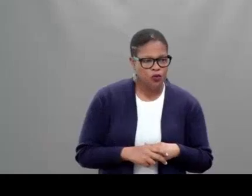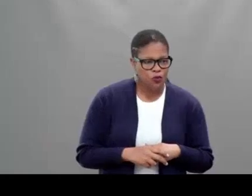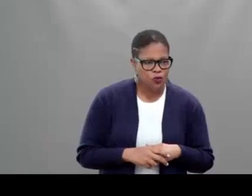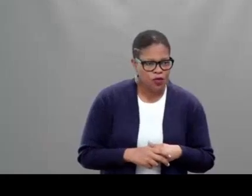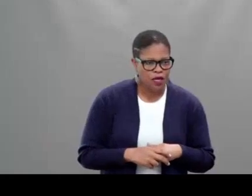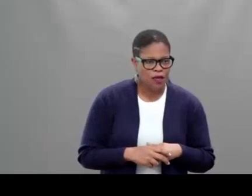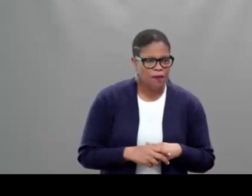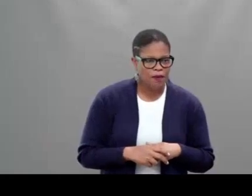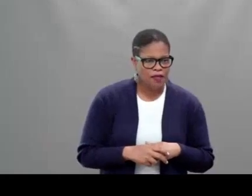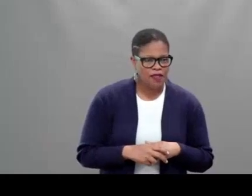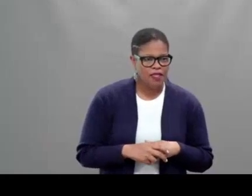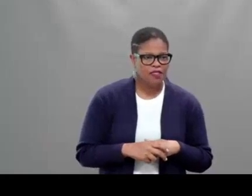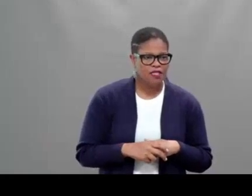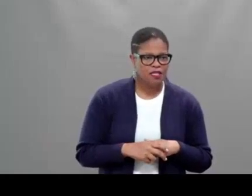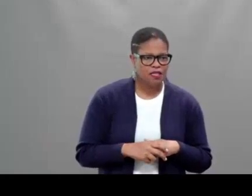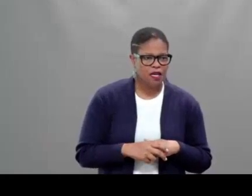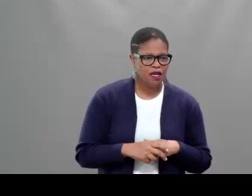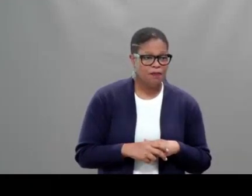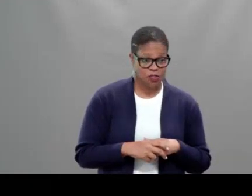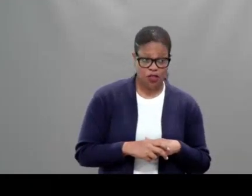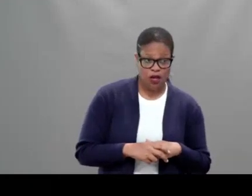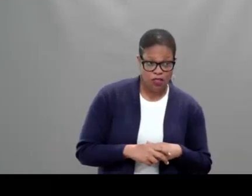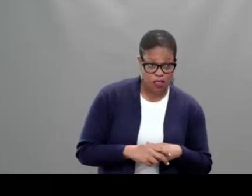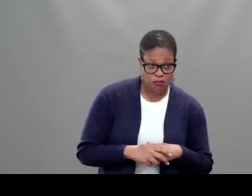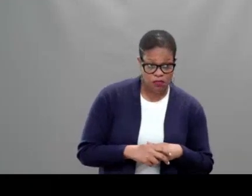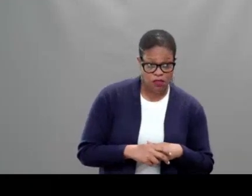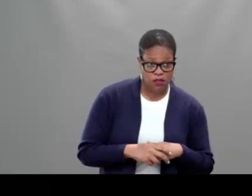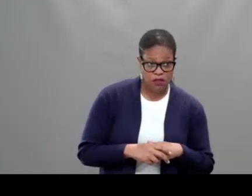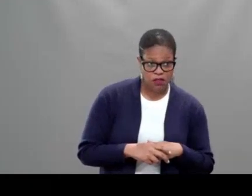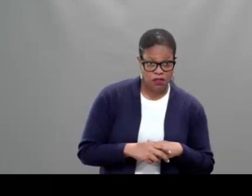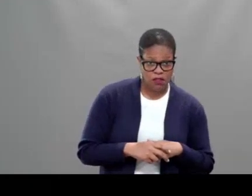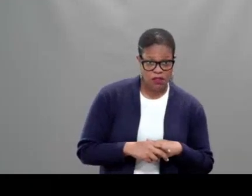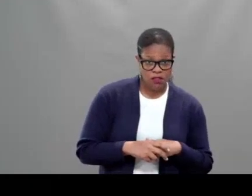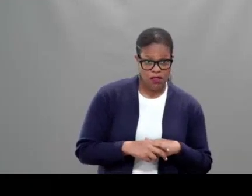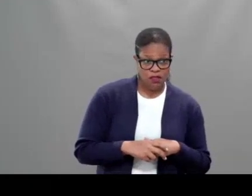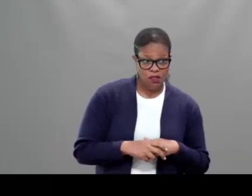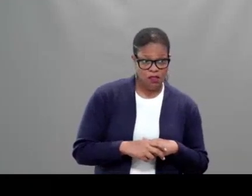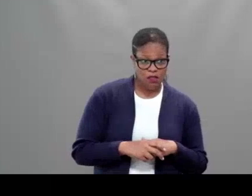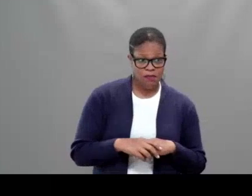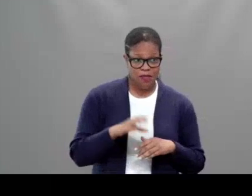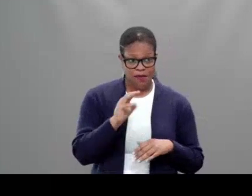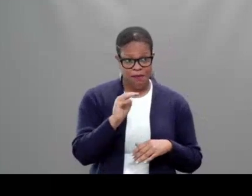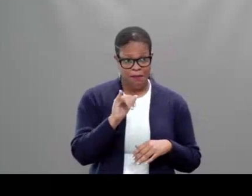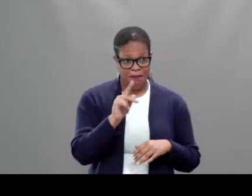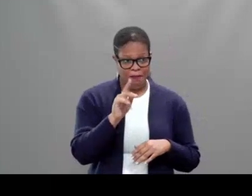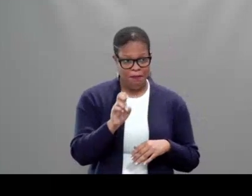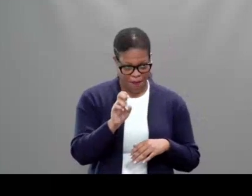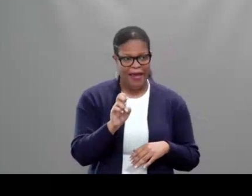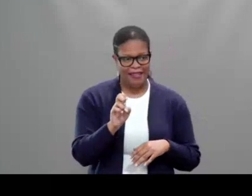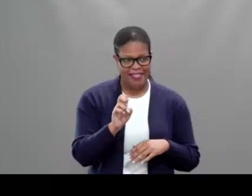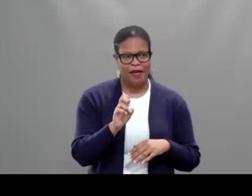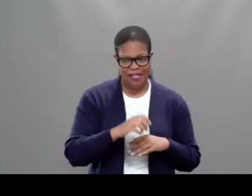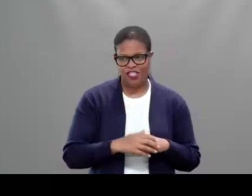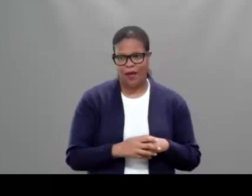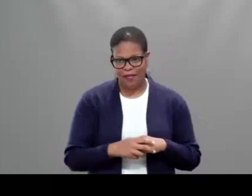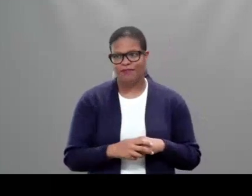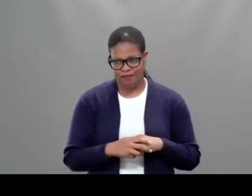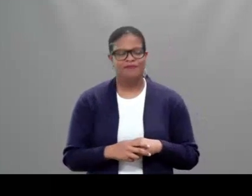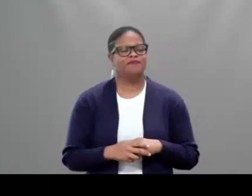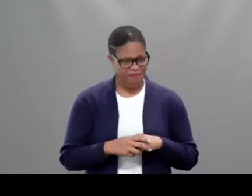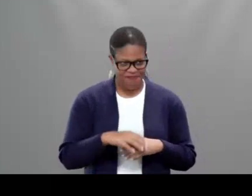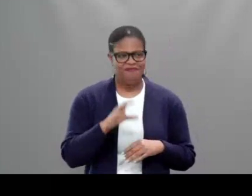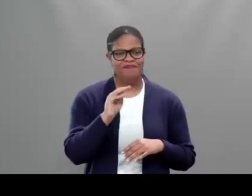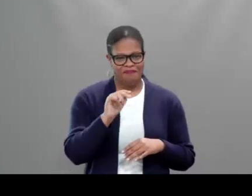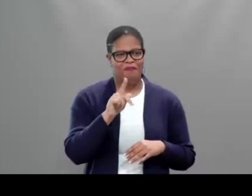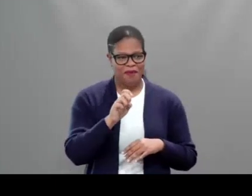Do you know who is the Mr. Claus? So Mike, I think it's Mike. Chapman. Yeah, Mike Yes, Chapman.